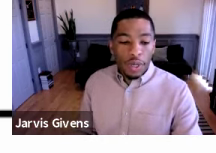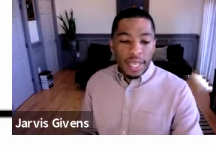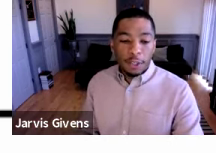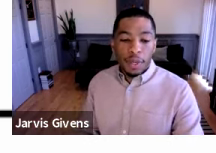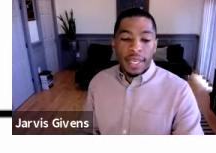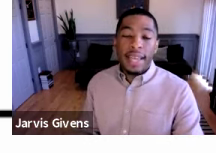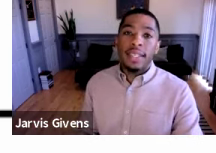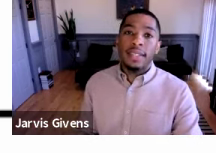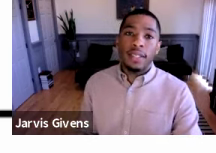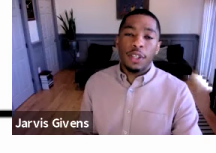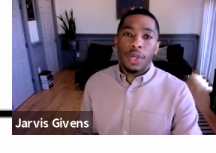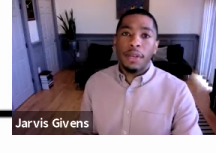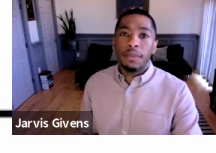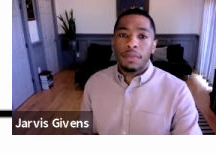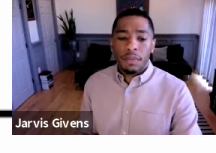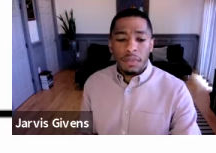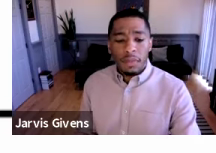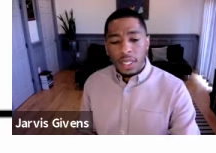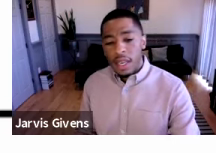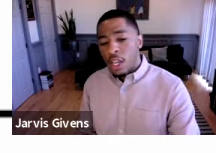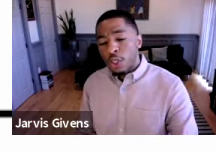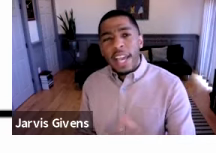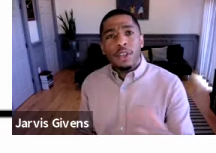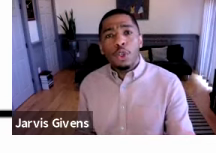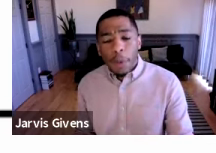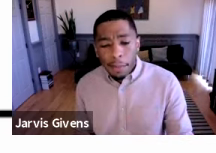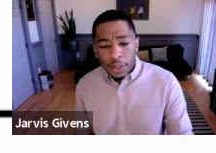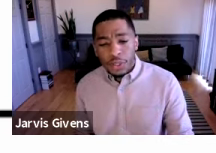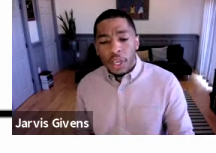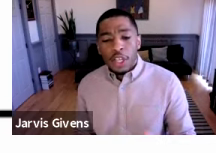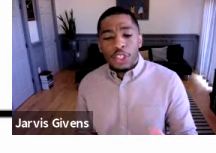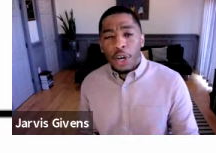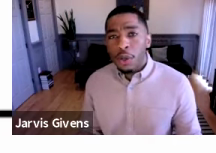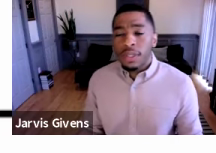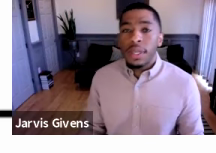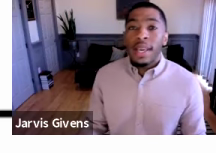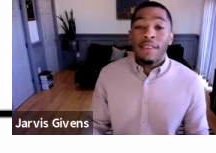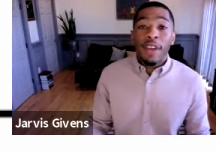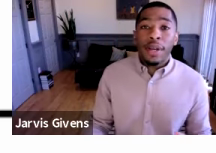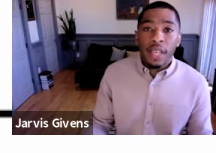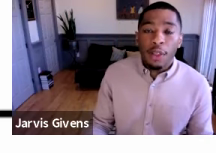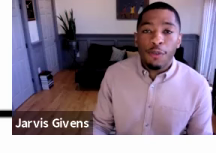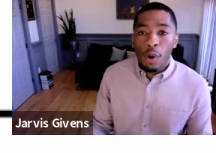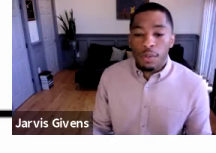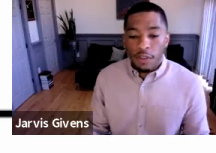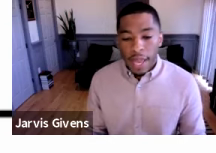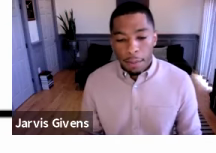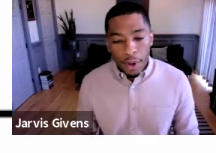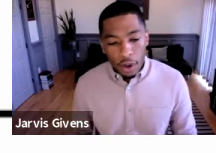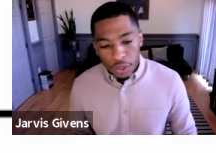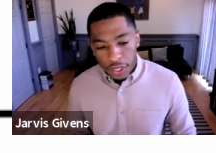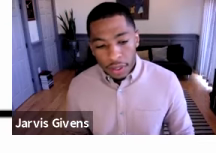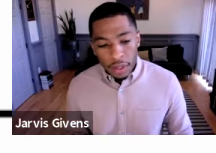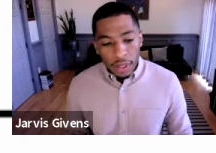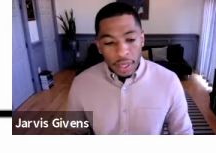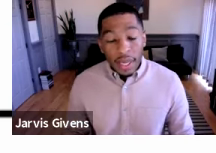also wrote a textbook in 1863. So like newspapers, journals, and various other forms of Black